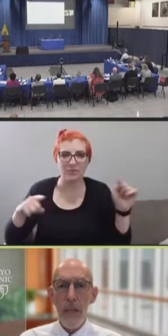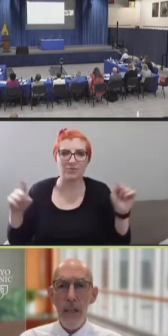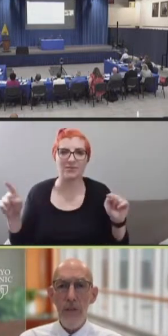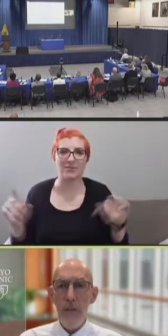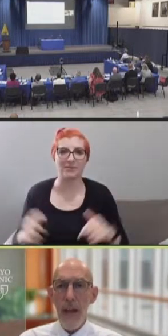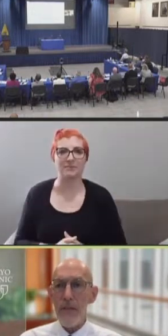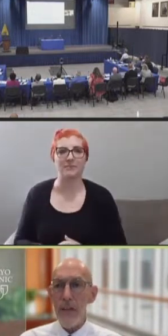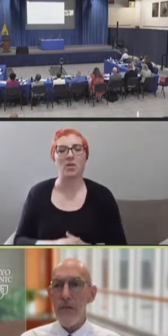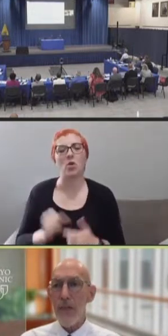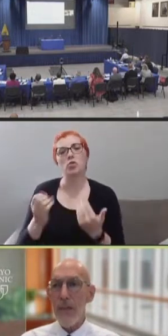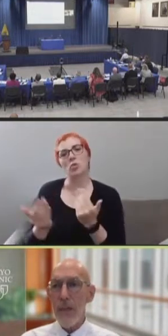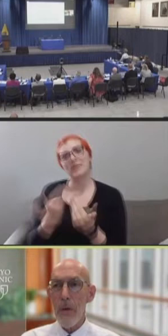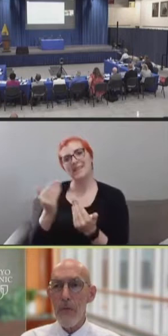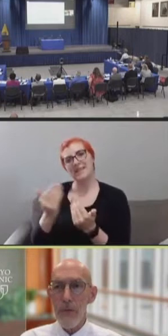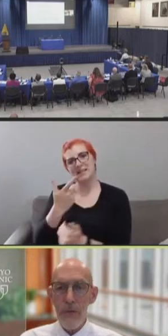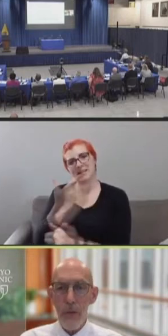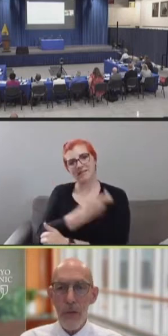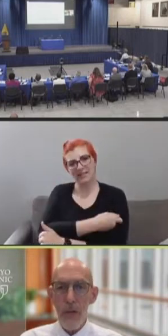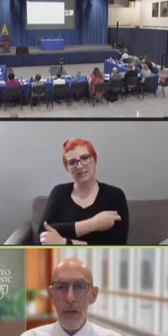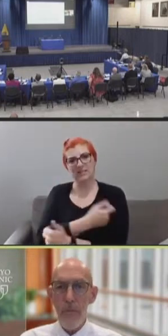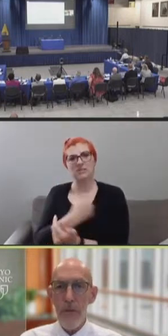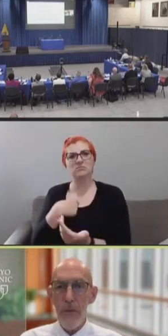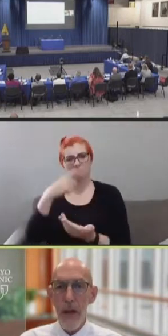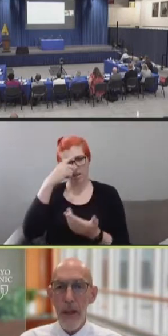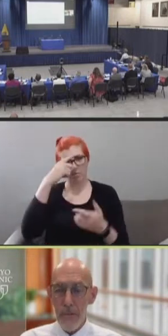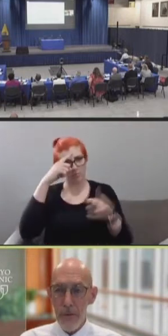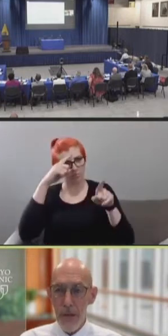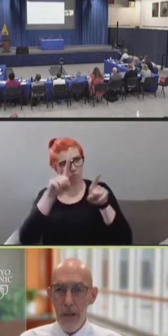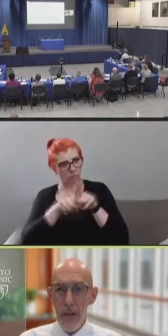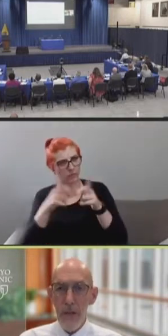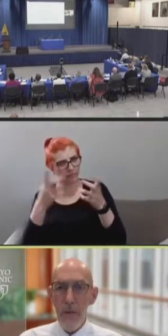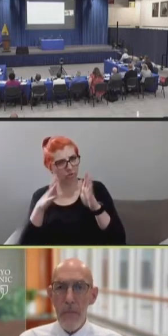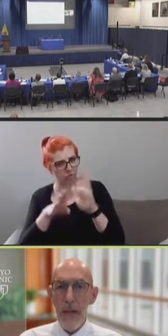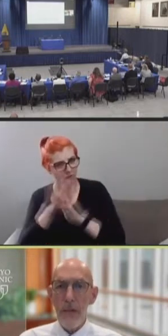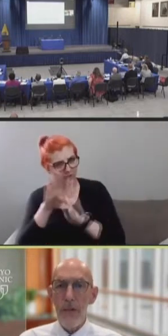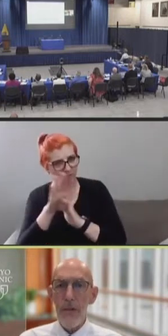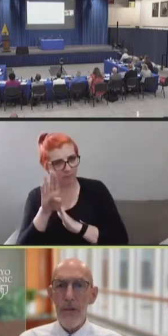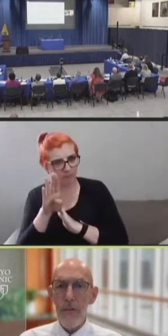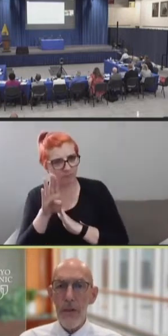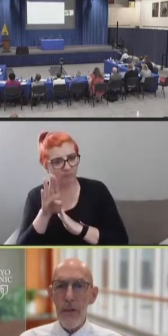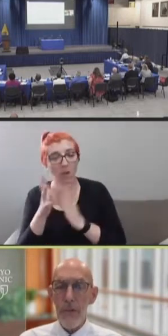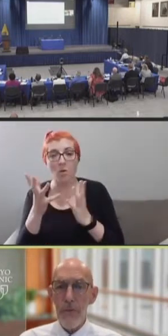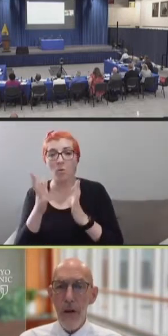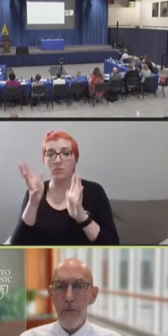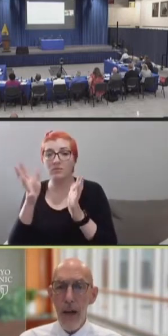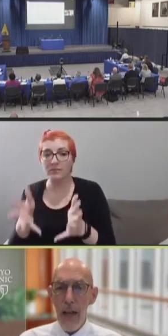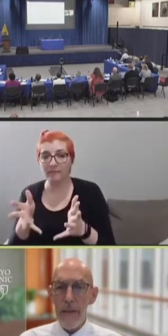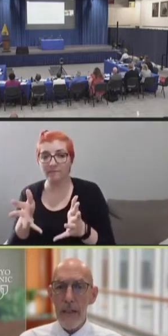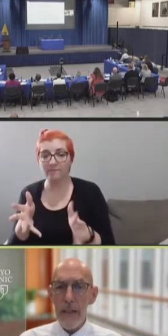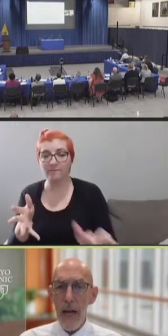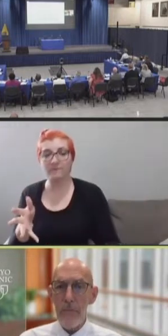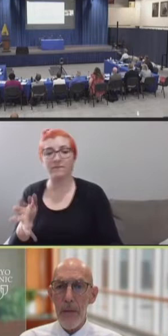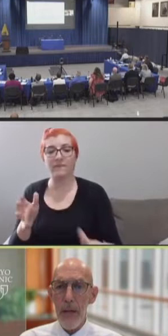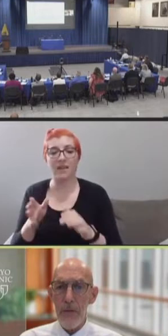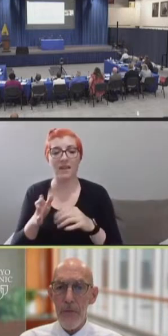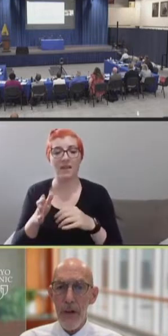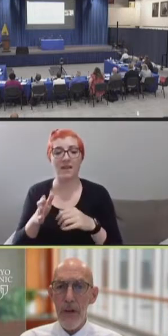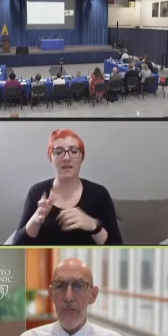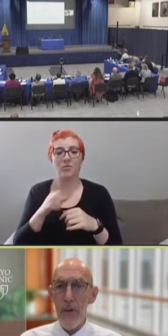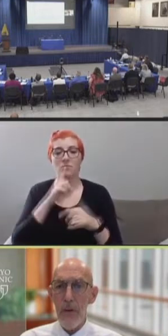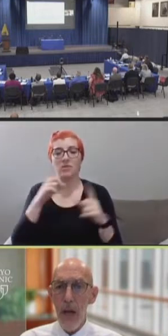So the easy vaccines, I think most of us would agree, have been developed. The remainder involve highly